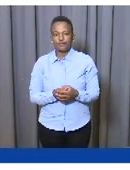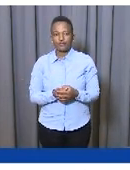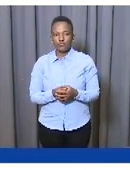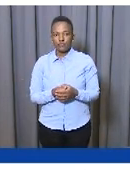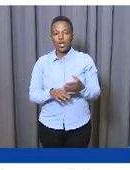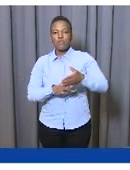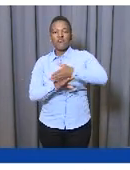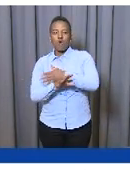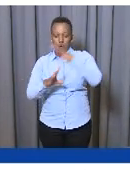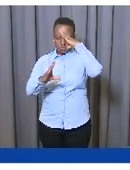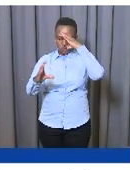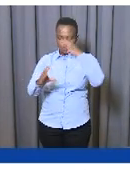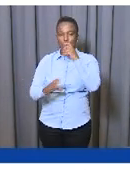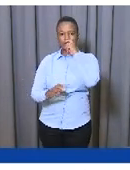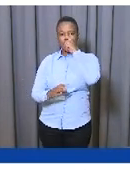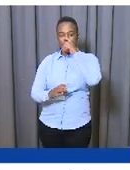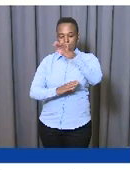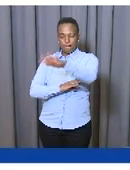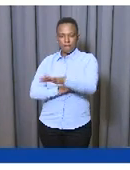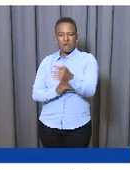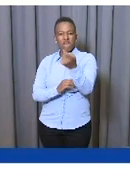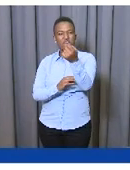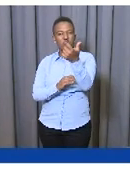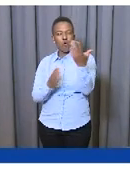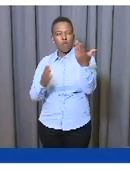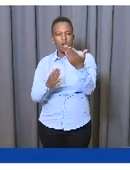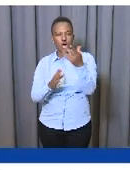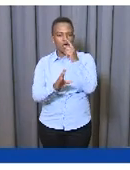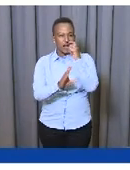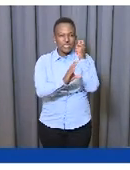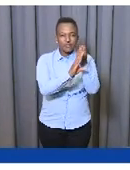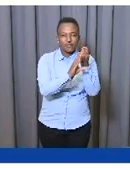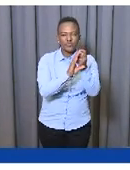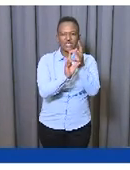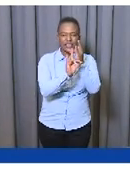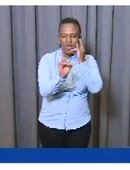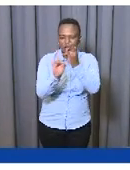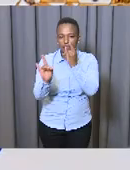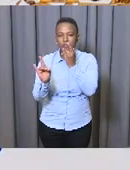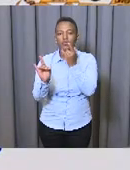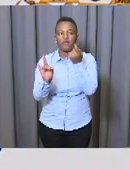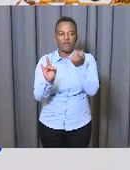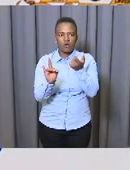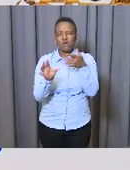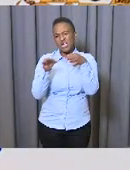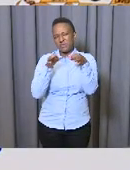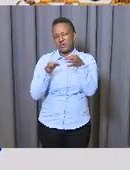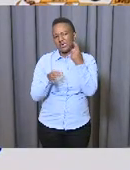in the suburbs, and very few cases were in the townships. It's obvious, the explanation is